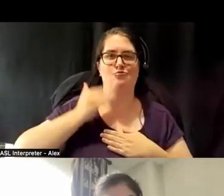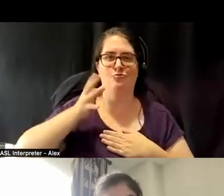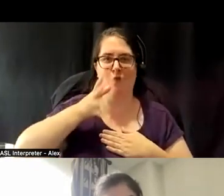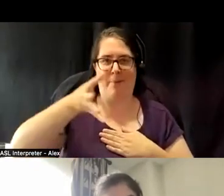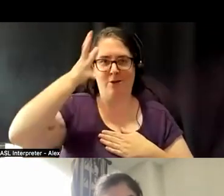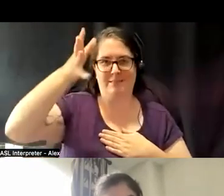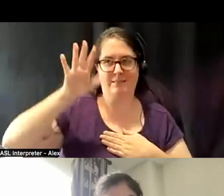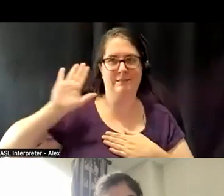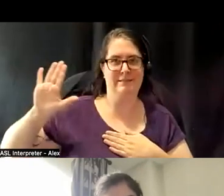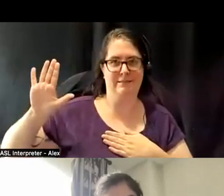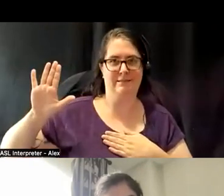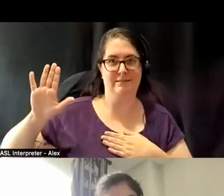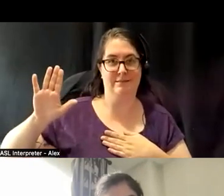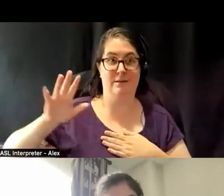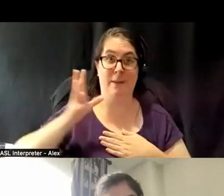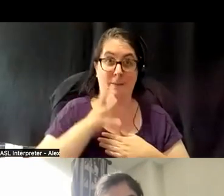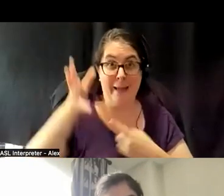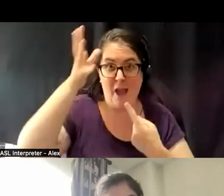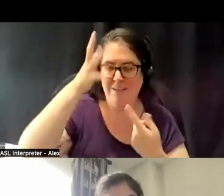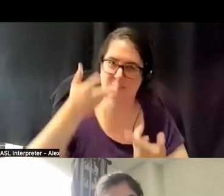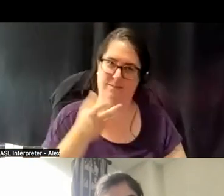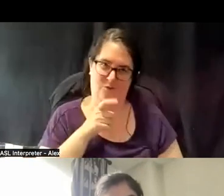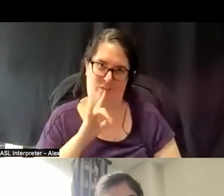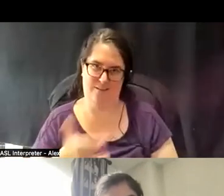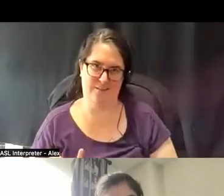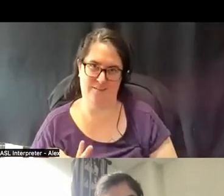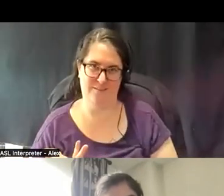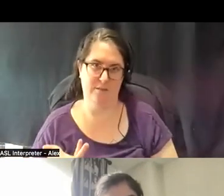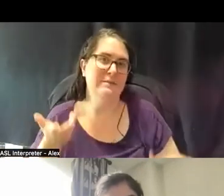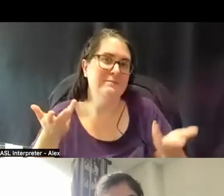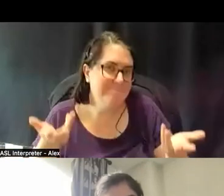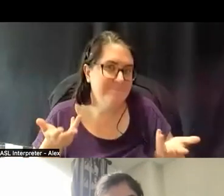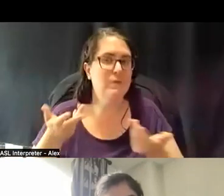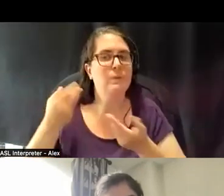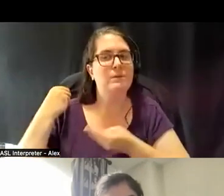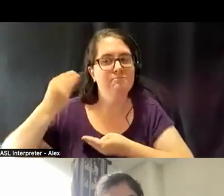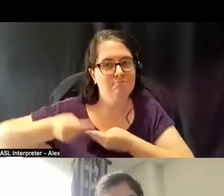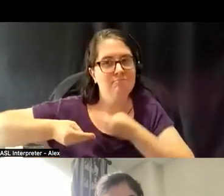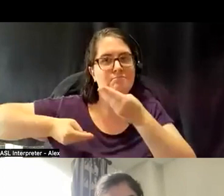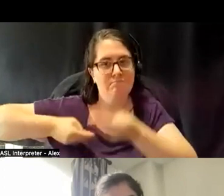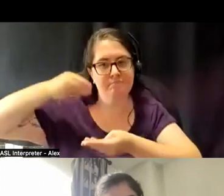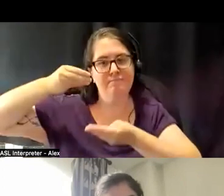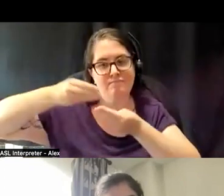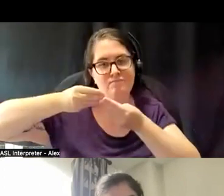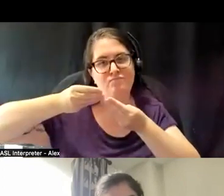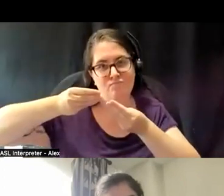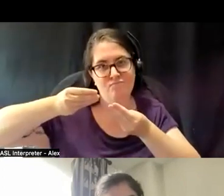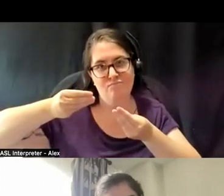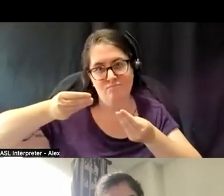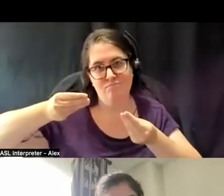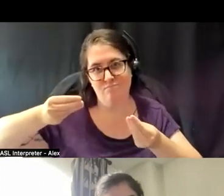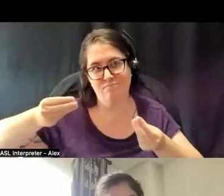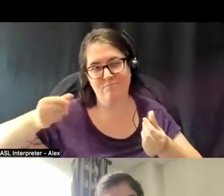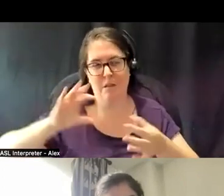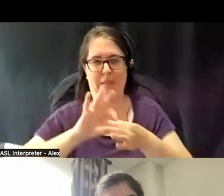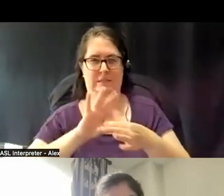these things and not so much our parents. So over these generations, we are experiencing this